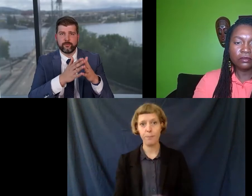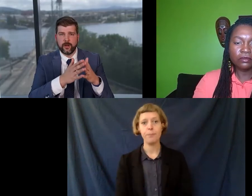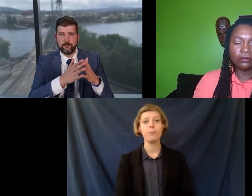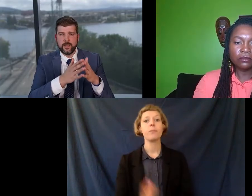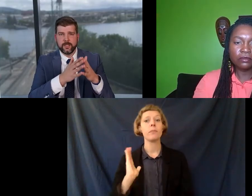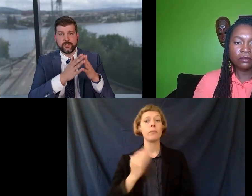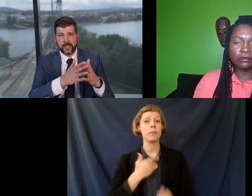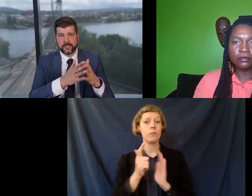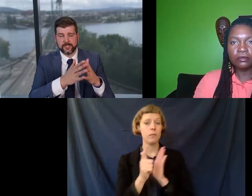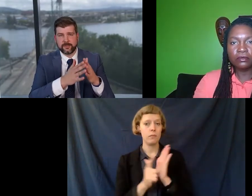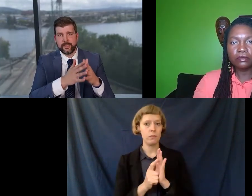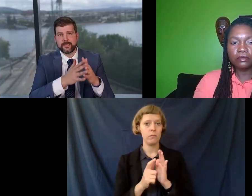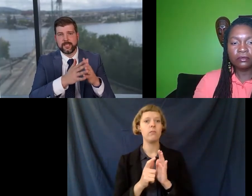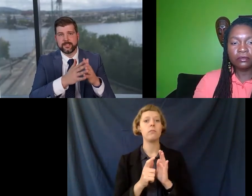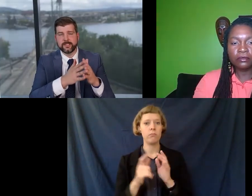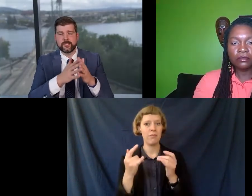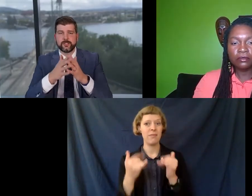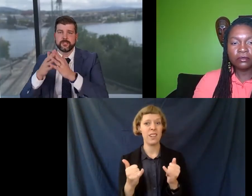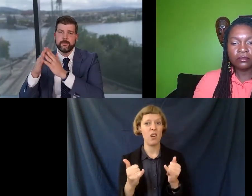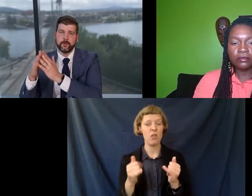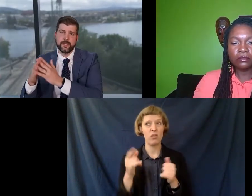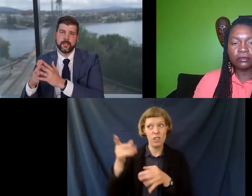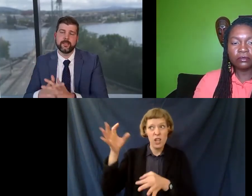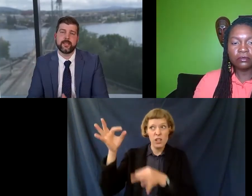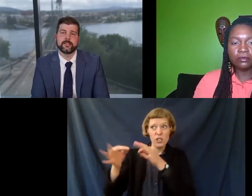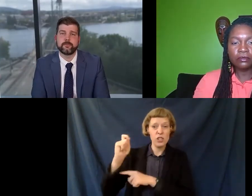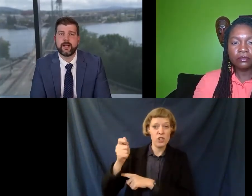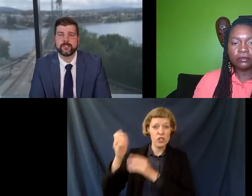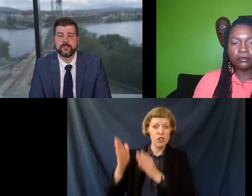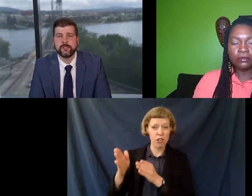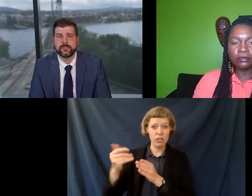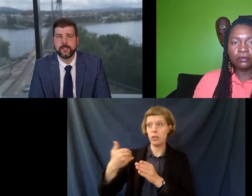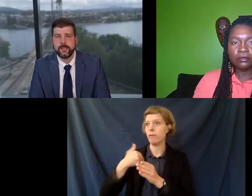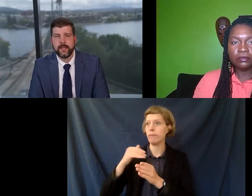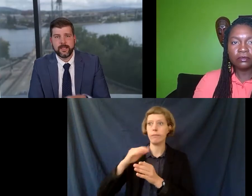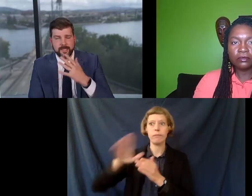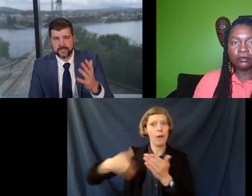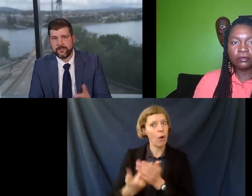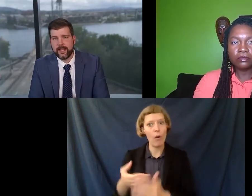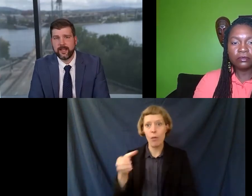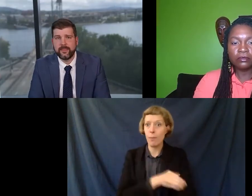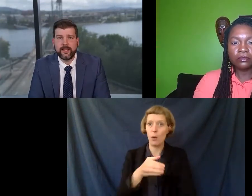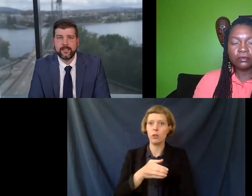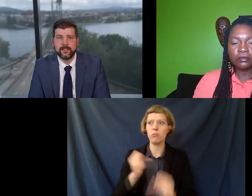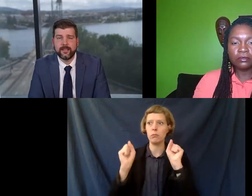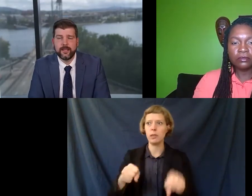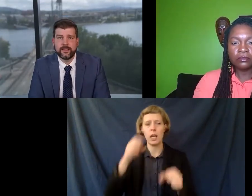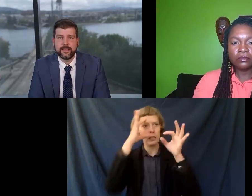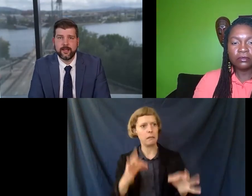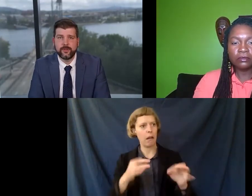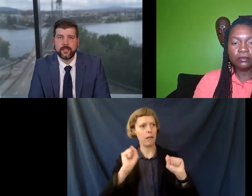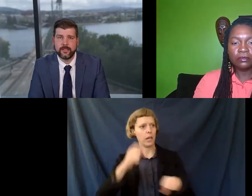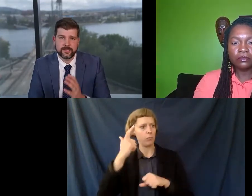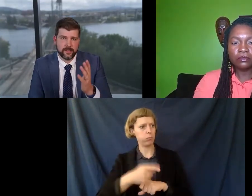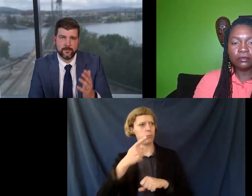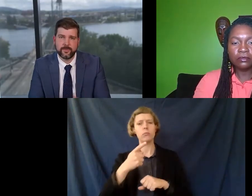away from judges to make sentencing decisions and put it in the hands of prosecutors. I testified on that in